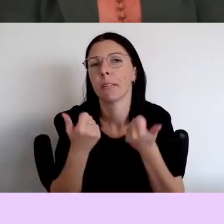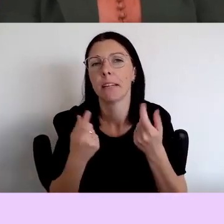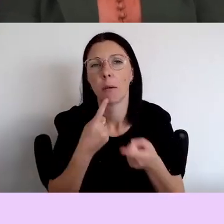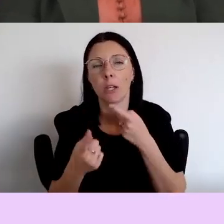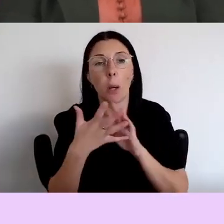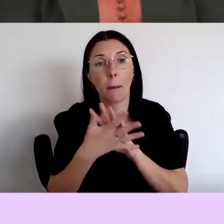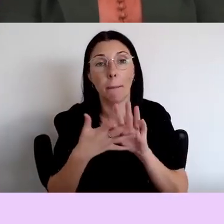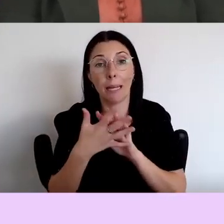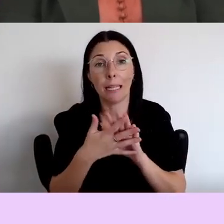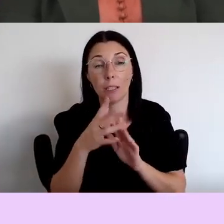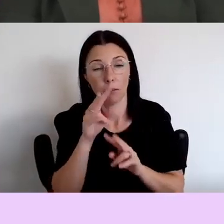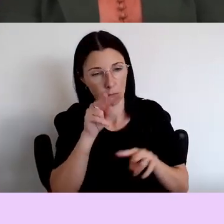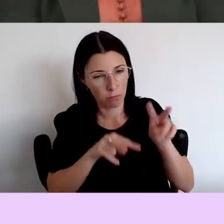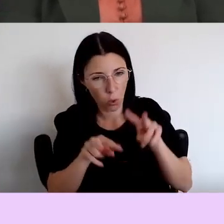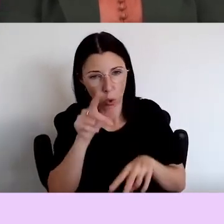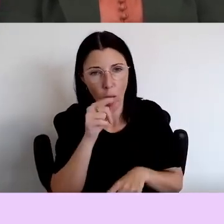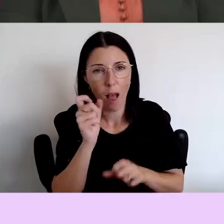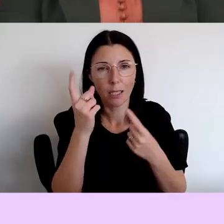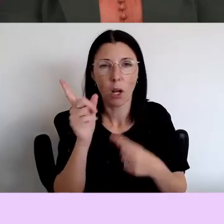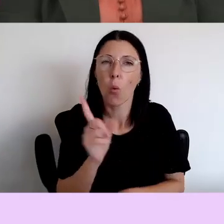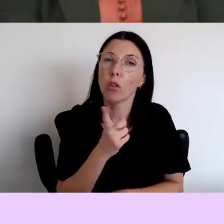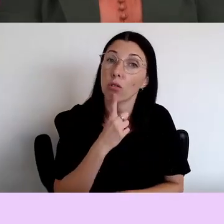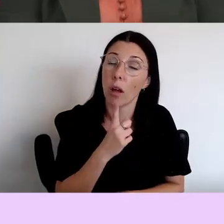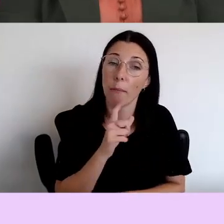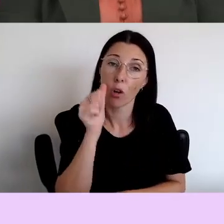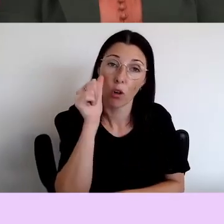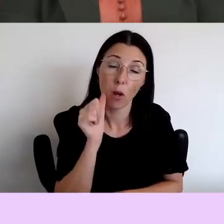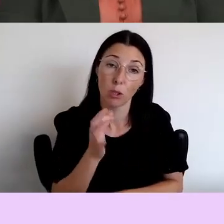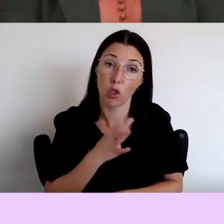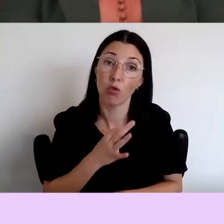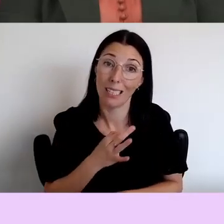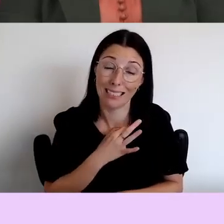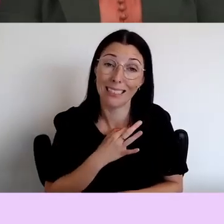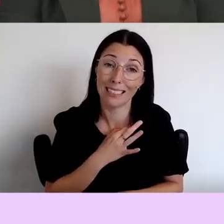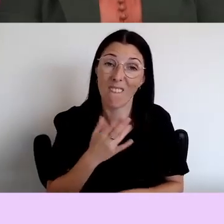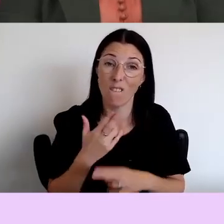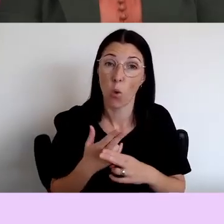understand what kind of corruption risks may be more prevalent in each sector.